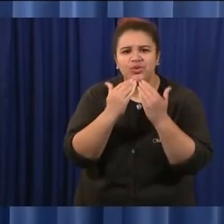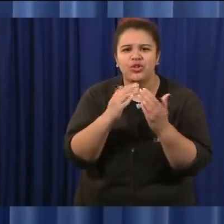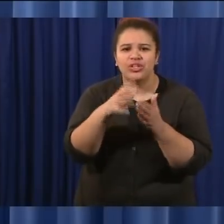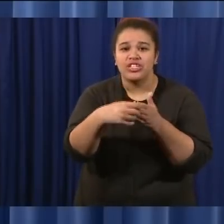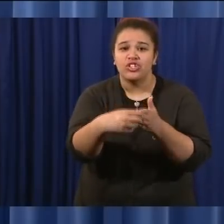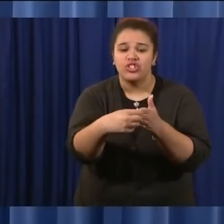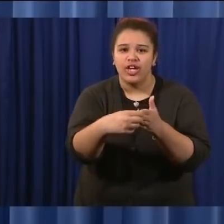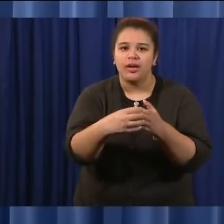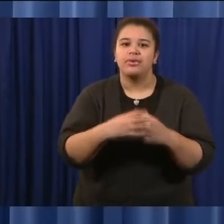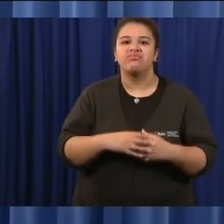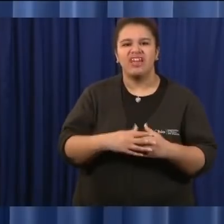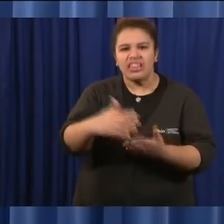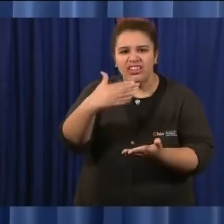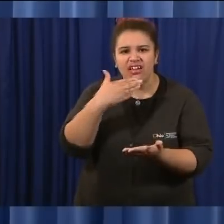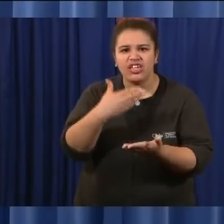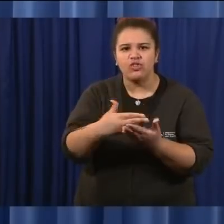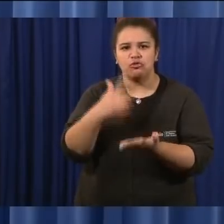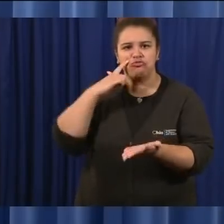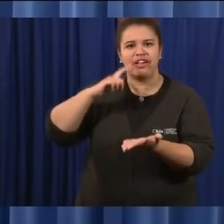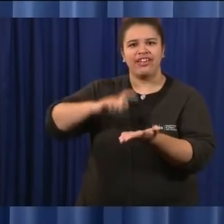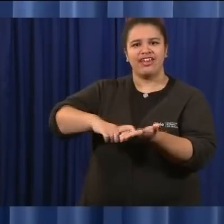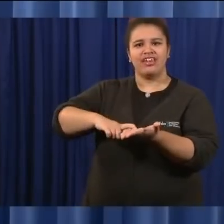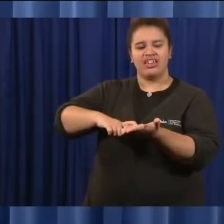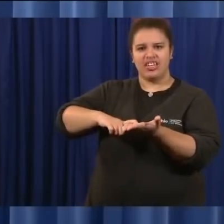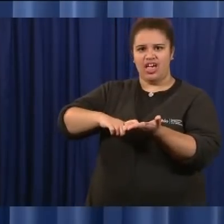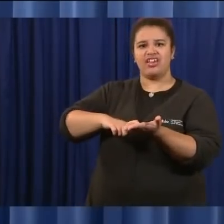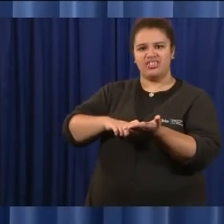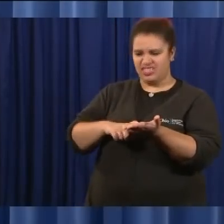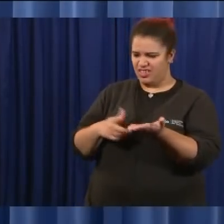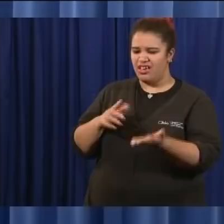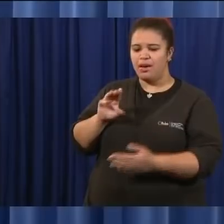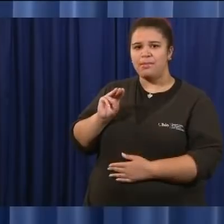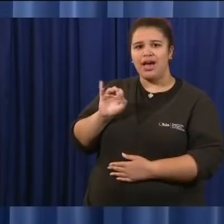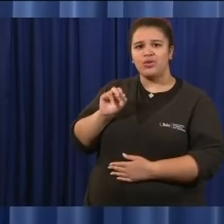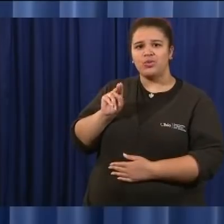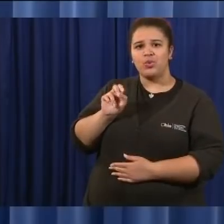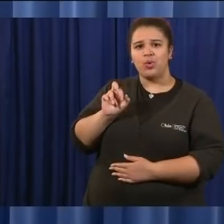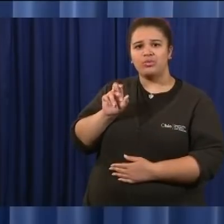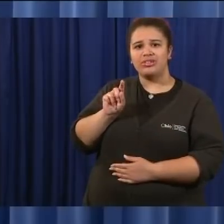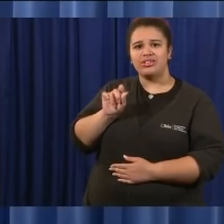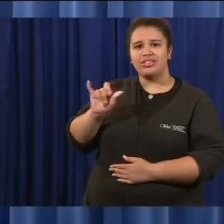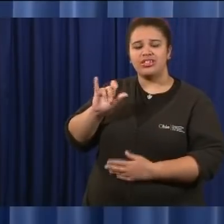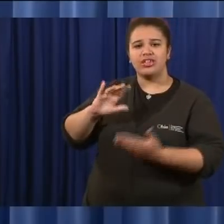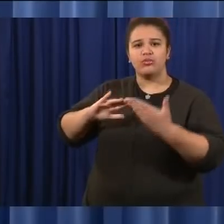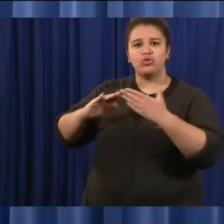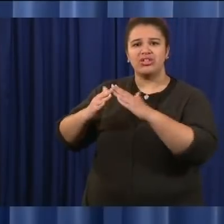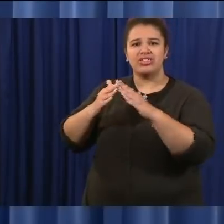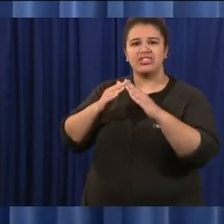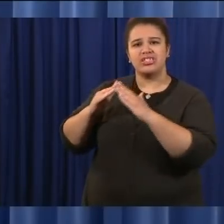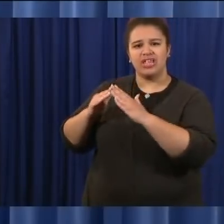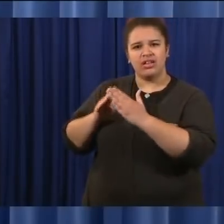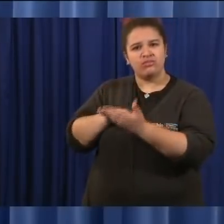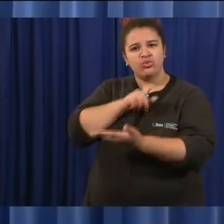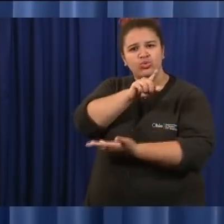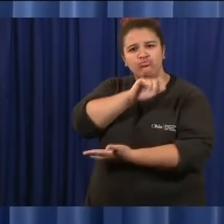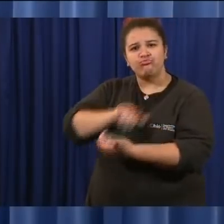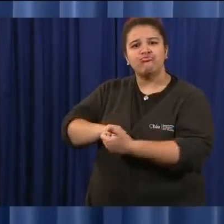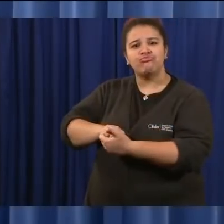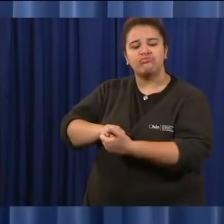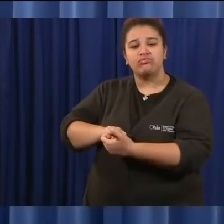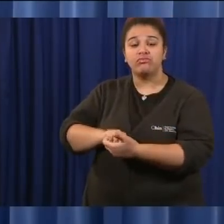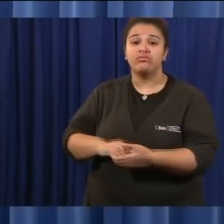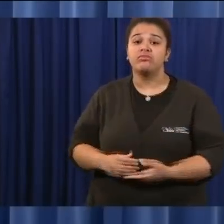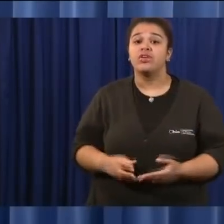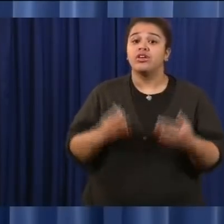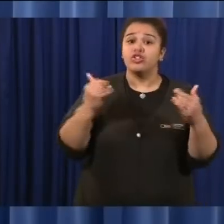advocating with the minority communities. All those plans that you laid out today, they sounds amazing, sounds great. But how